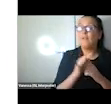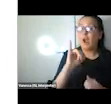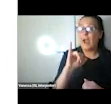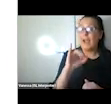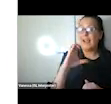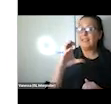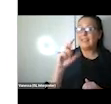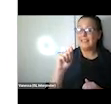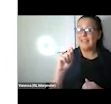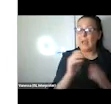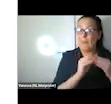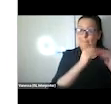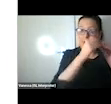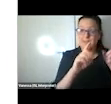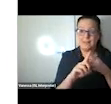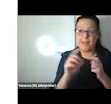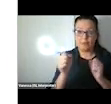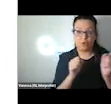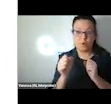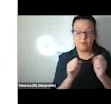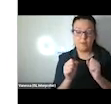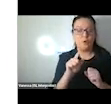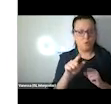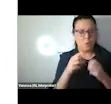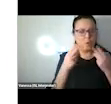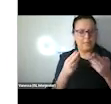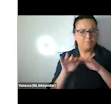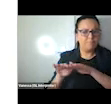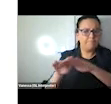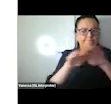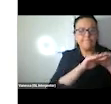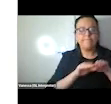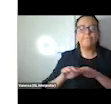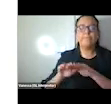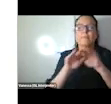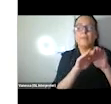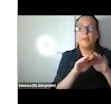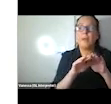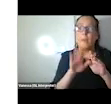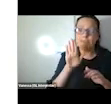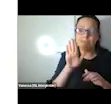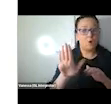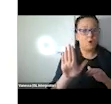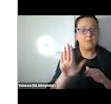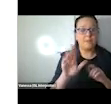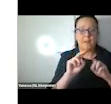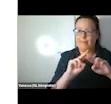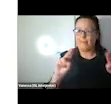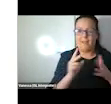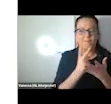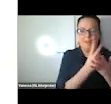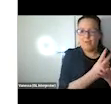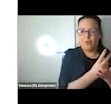and services. So harmonizing a standard has the effect of making it mandatory rather than voluntary. So for example,